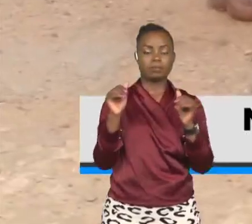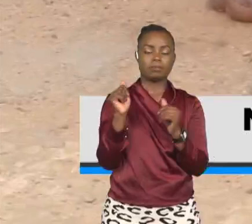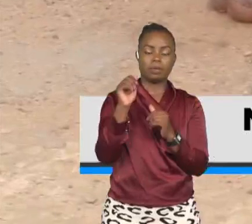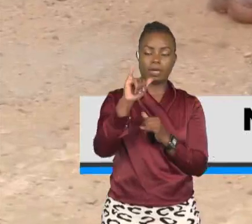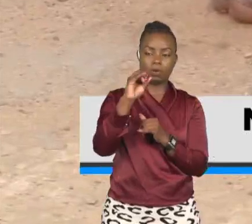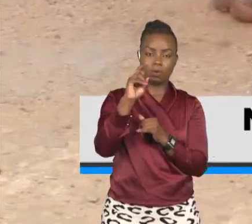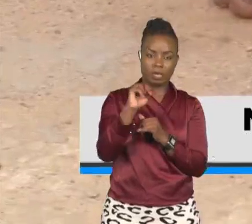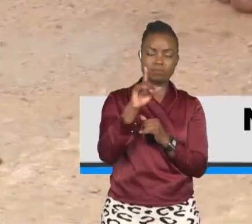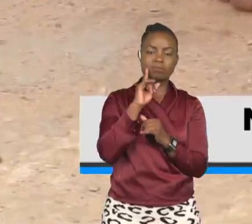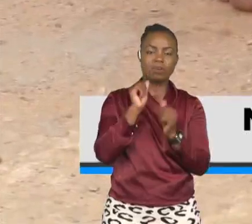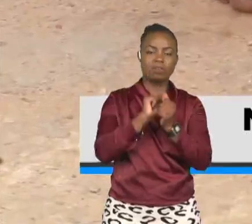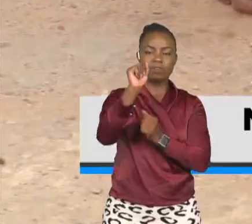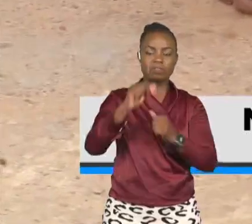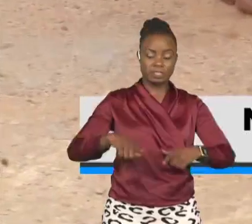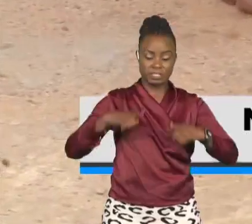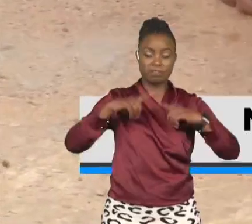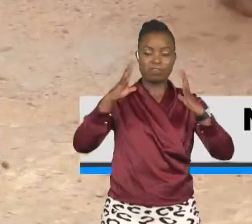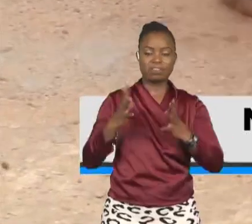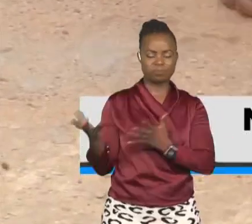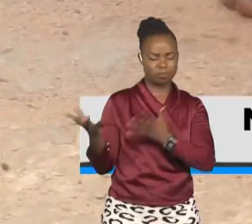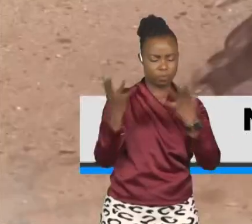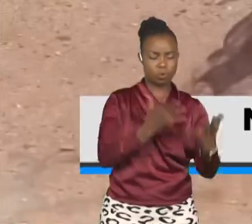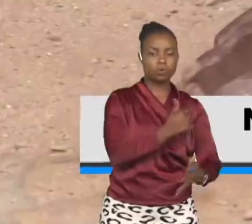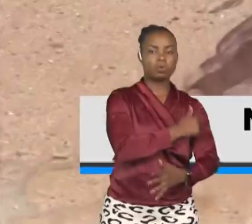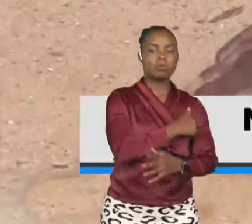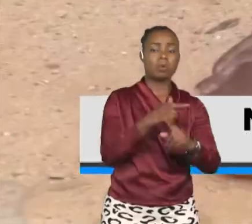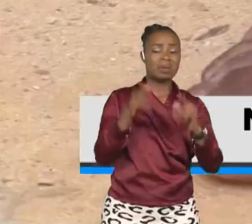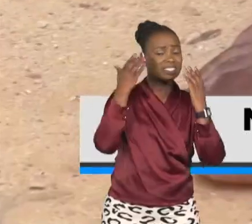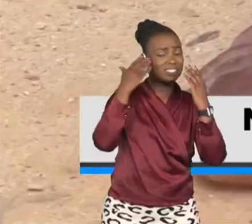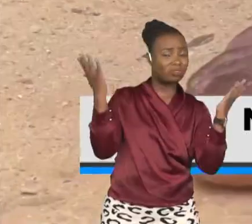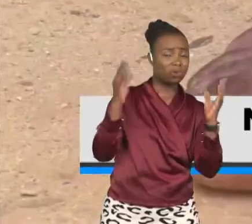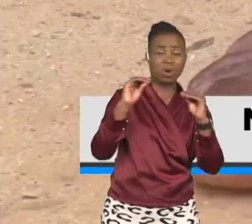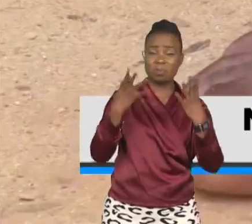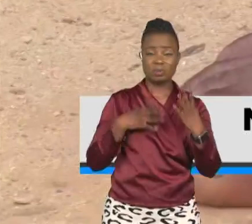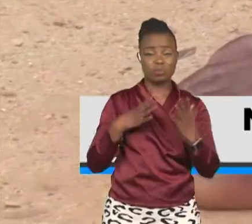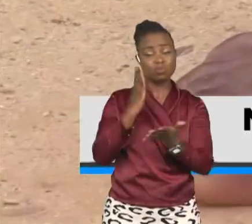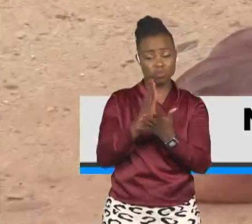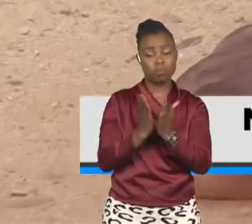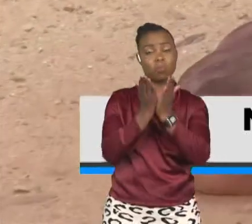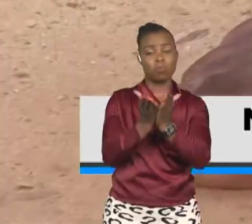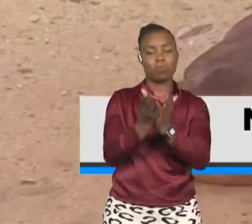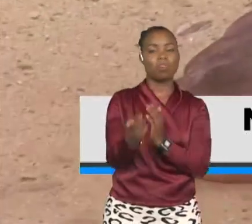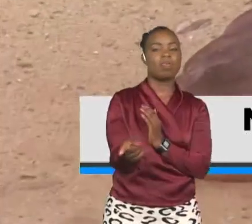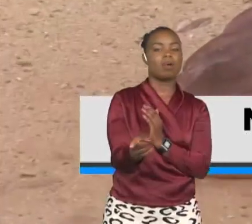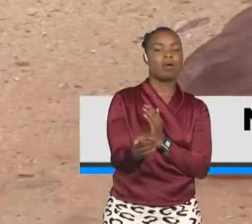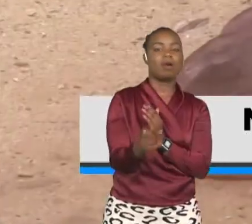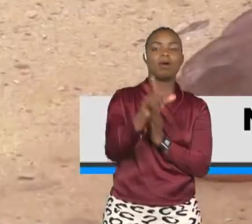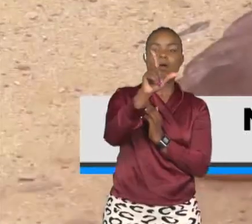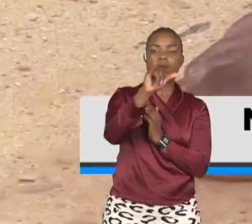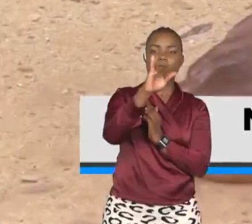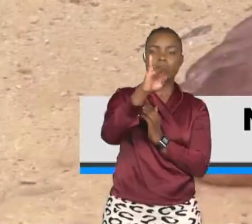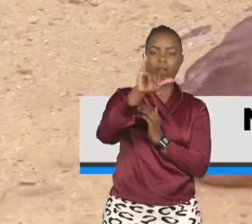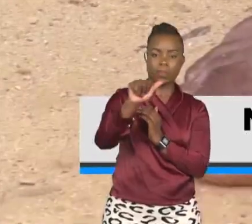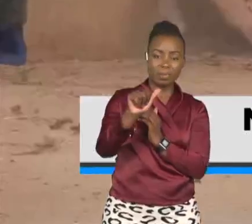said 15 survivors had been brought to a hospital, but it did not know how many people had been on board. Libya's western coast is a